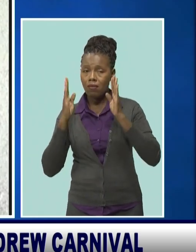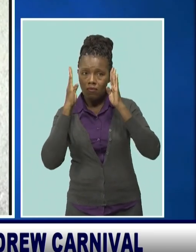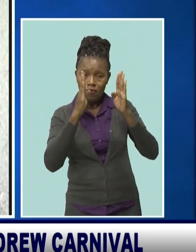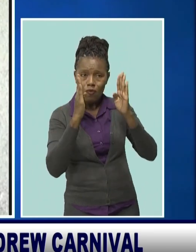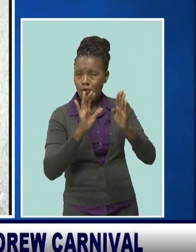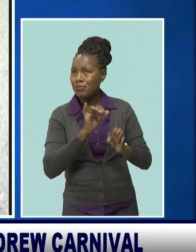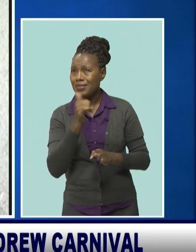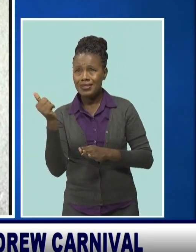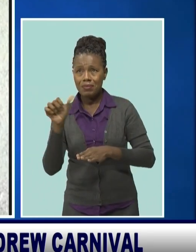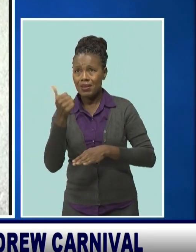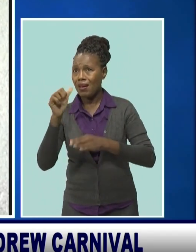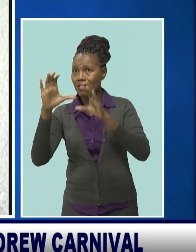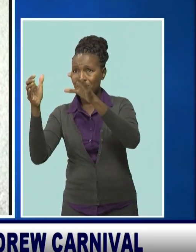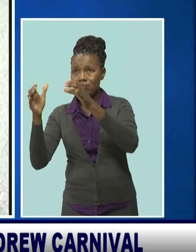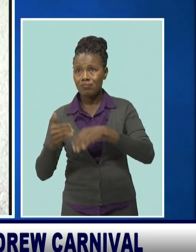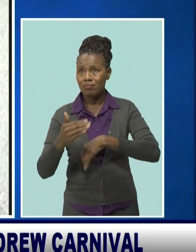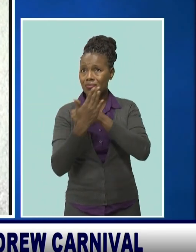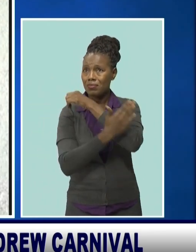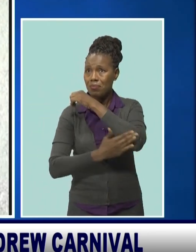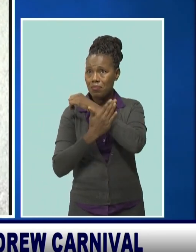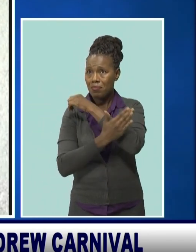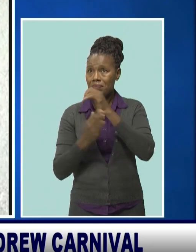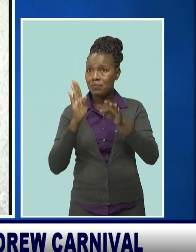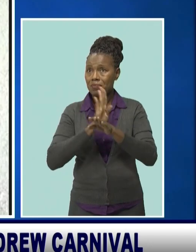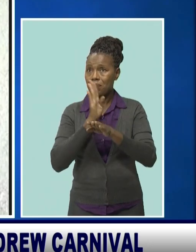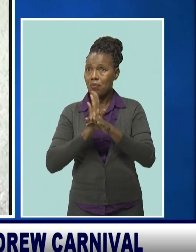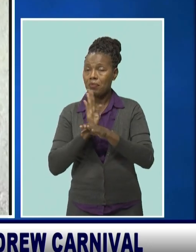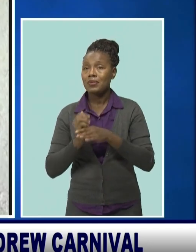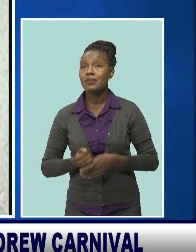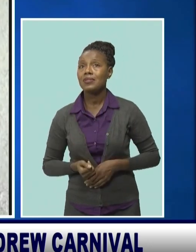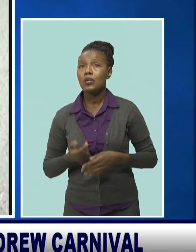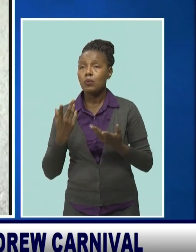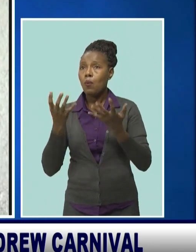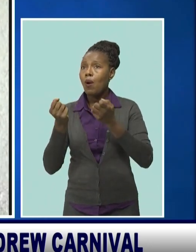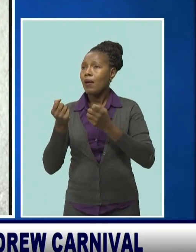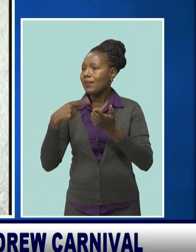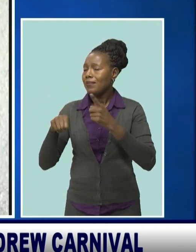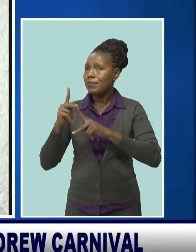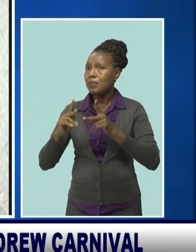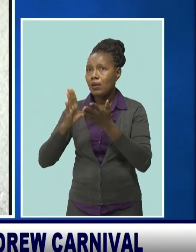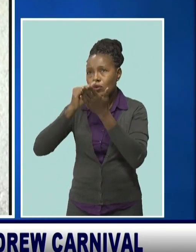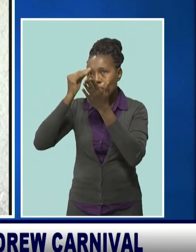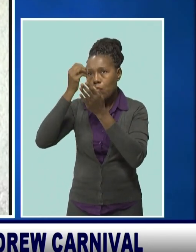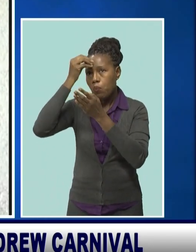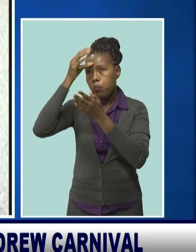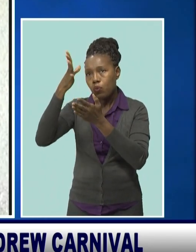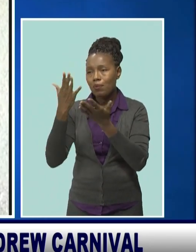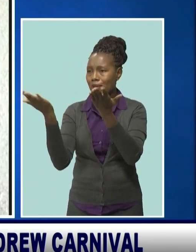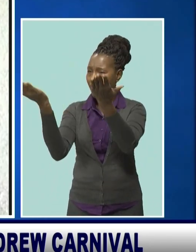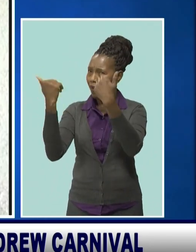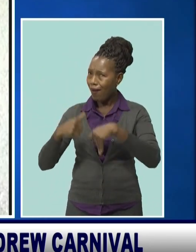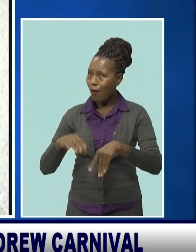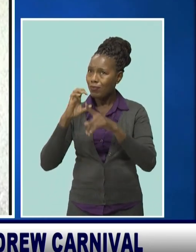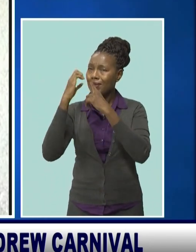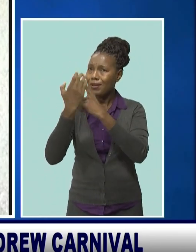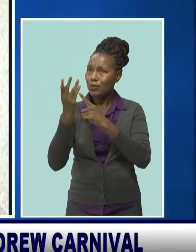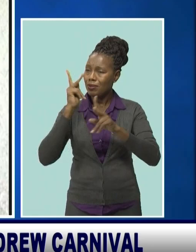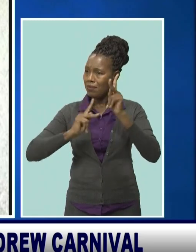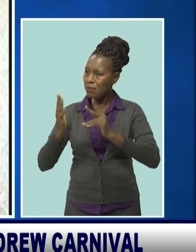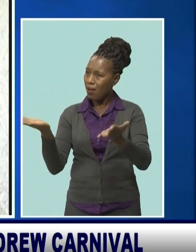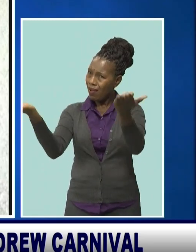Barbados, I want to see, we have a lot of educated persons here as well. So we want people to come in and enjoy the culture of St. Andrew, the people of St.